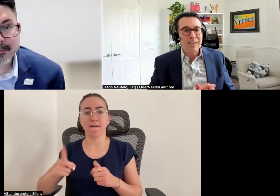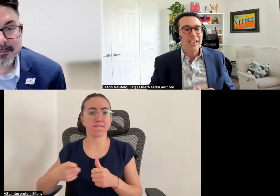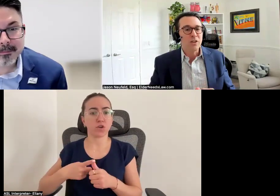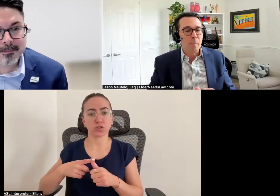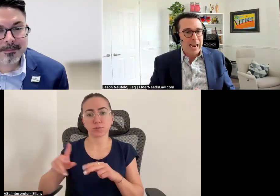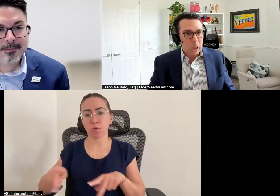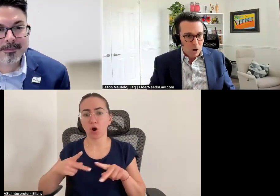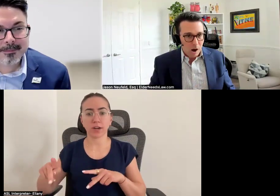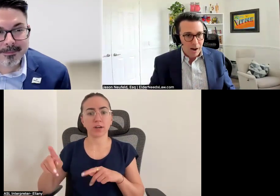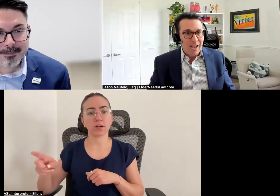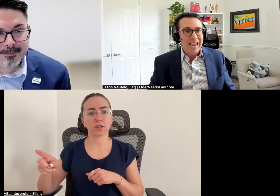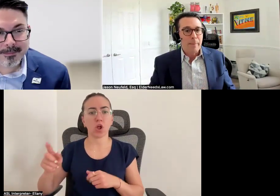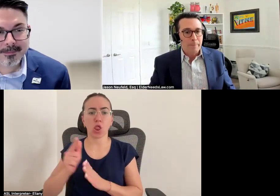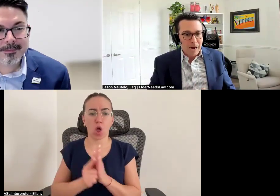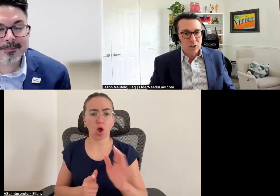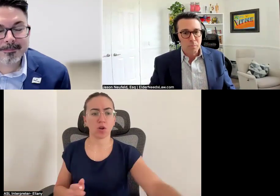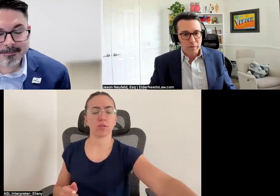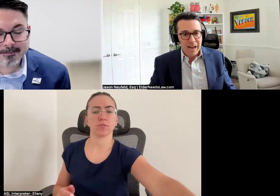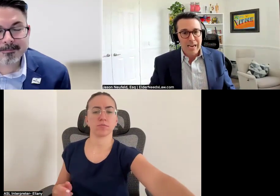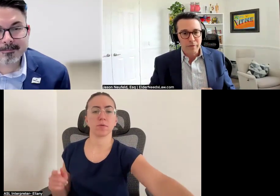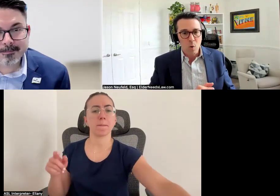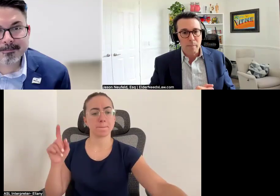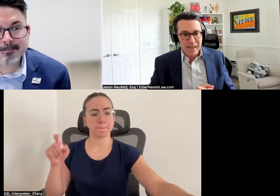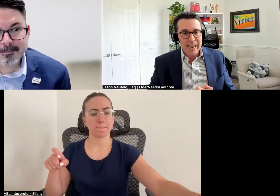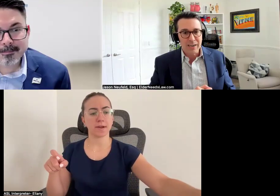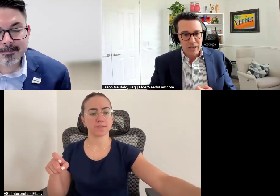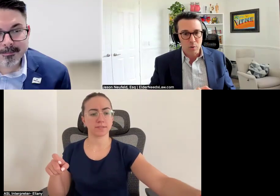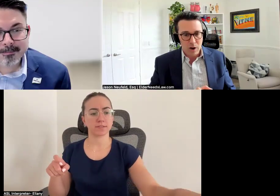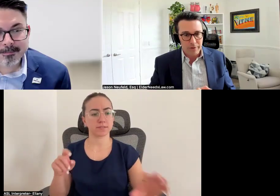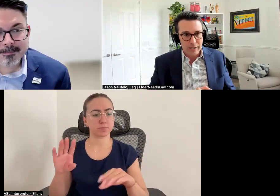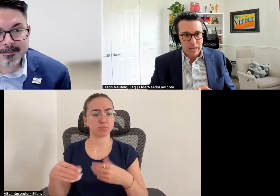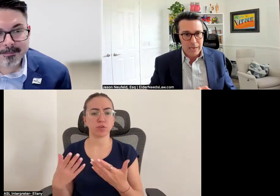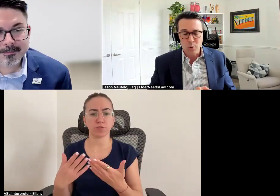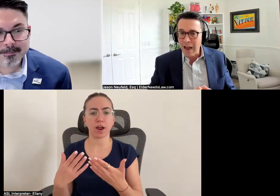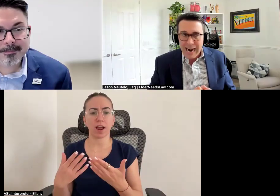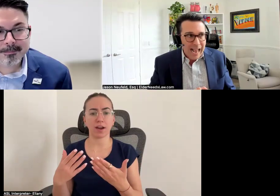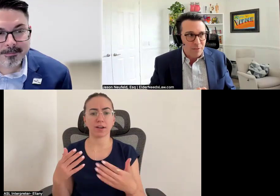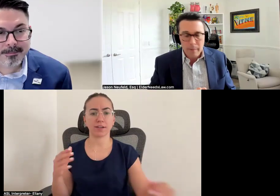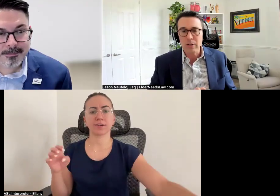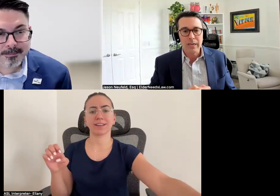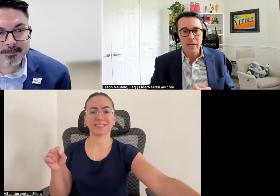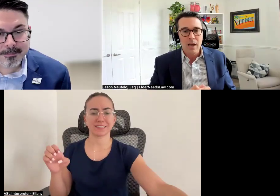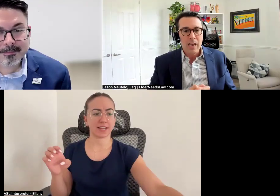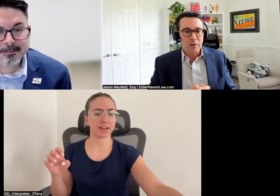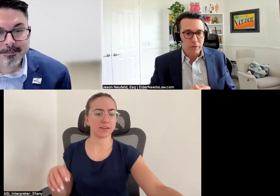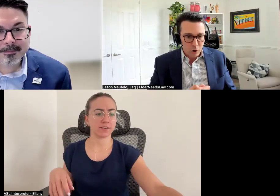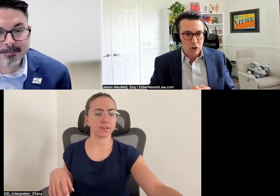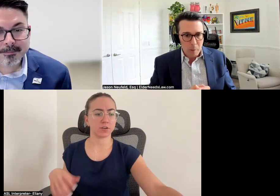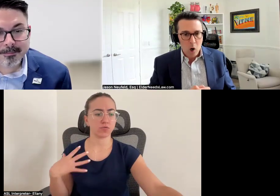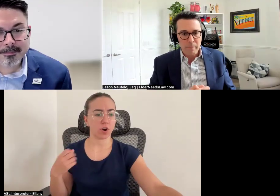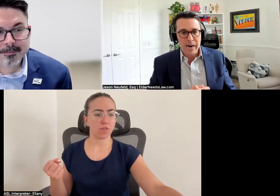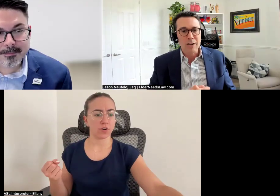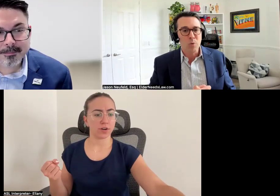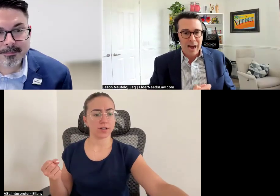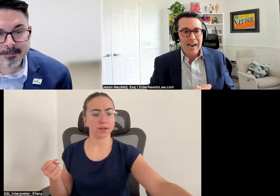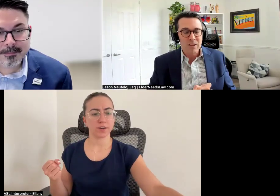needs trust is by law, it must provide for Medicaid estate recovery. I do not have the ability, if it's first